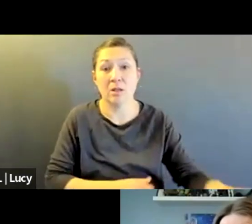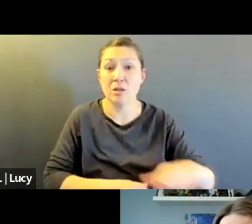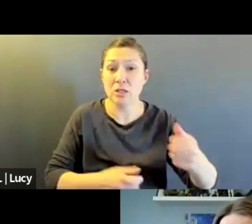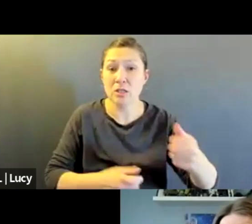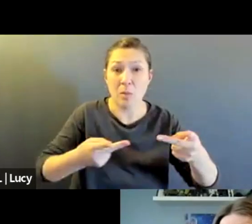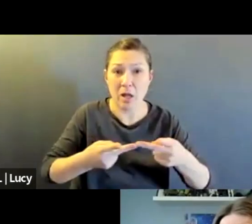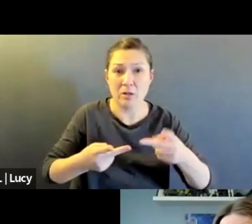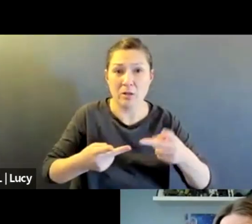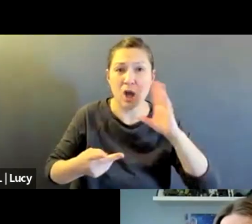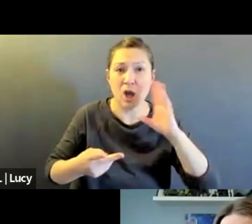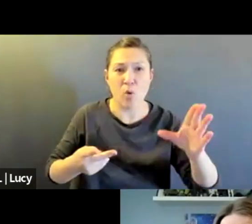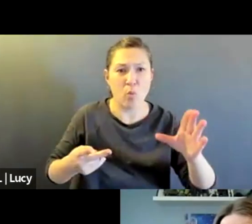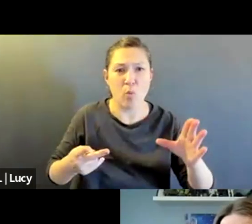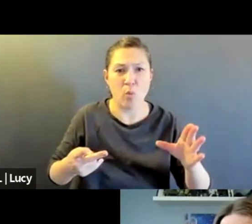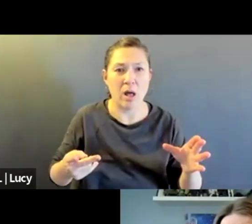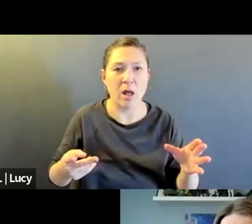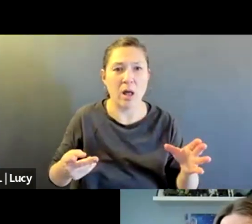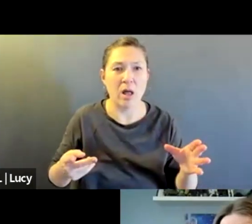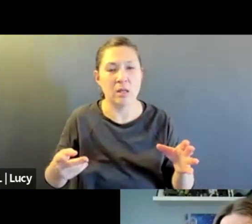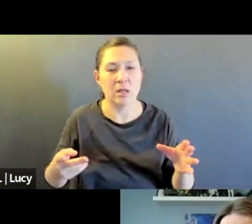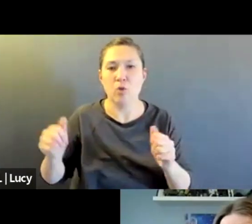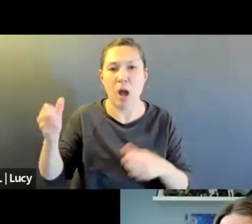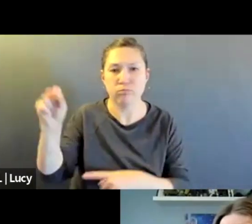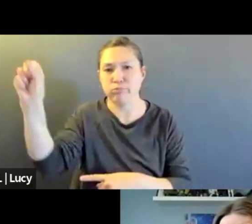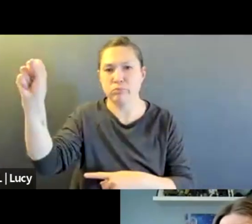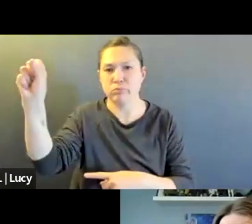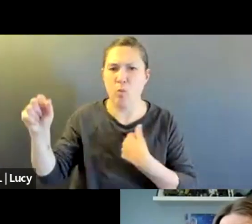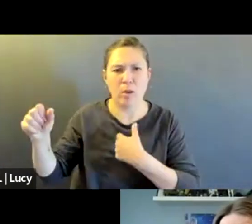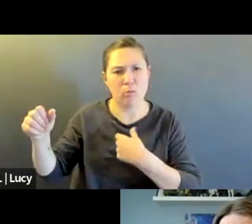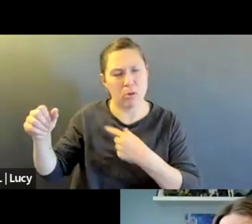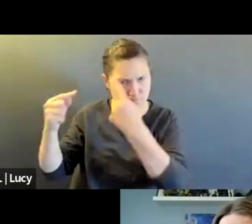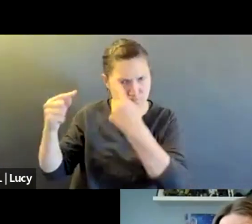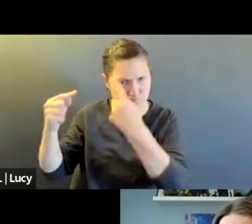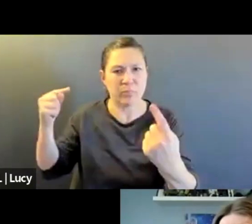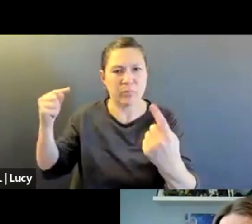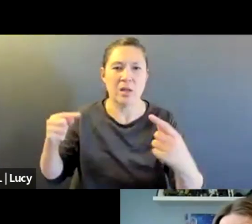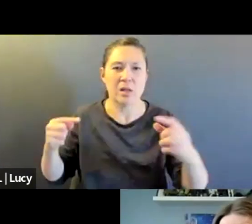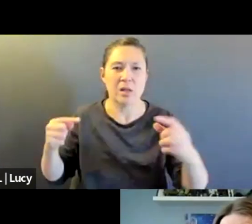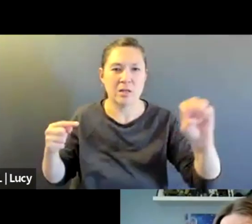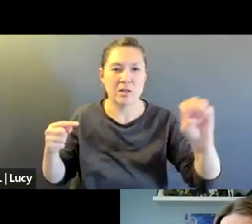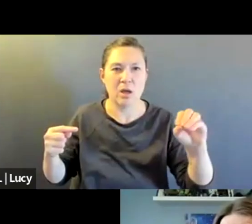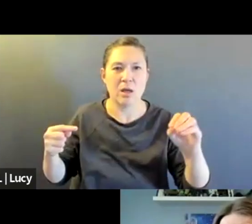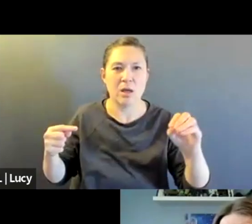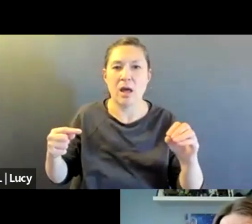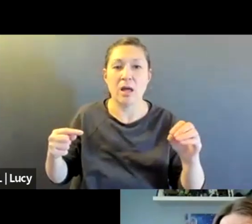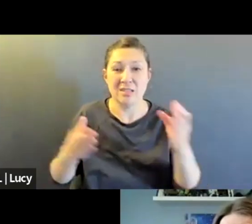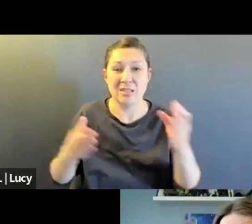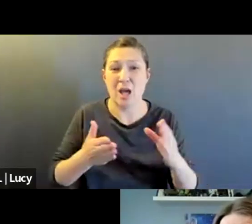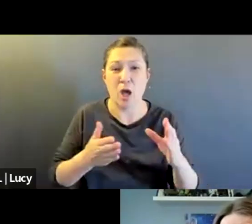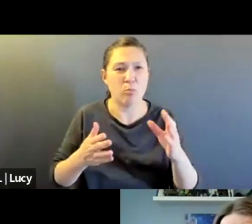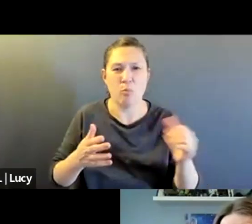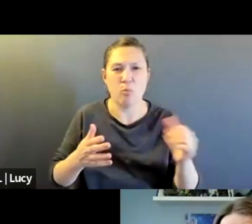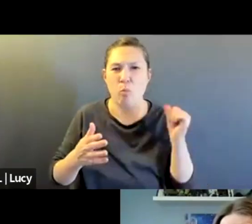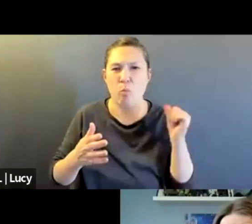so antithetical to these executive orders that we will not even be in relationship with a federal organization